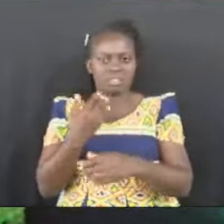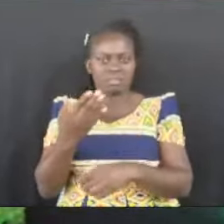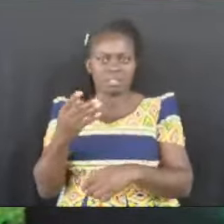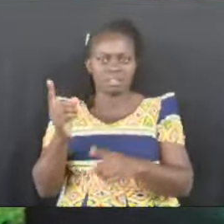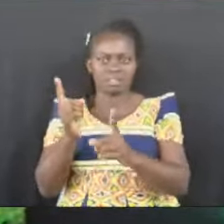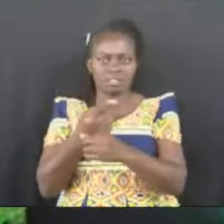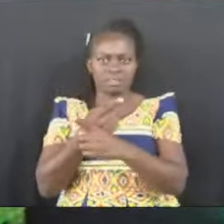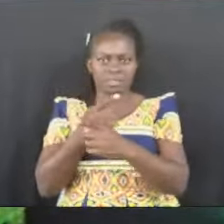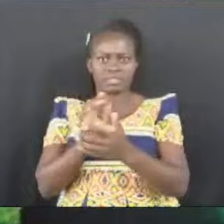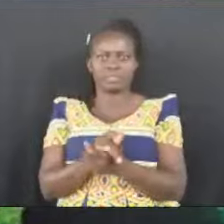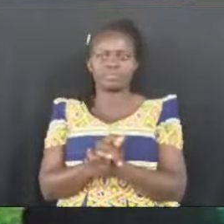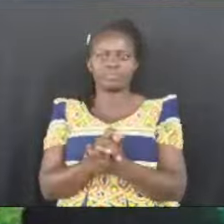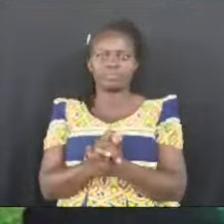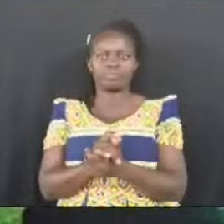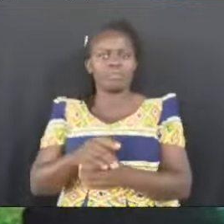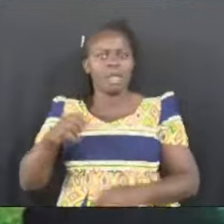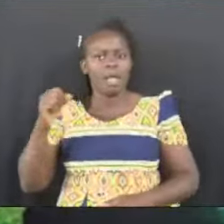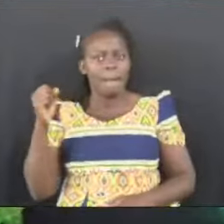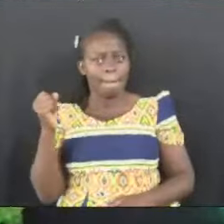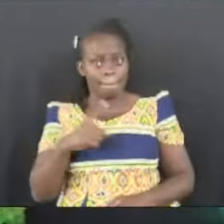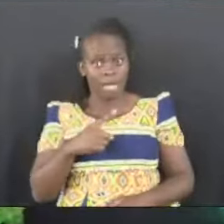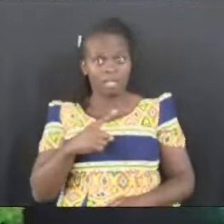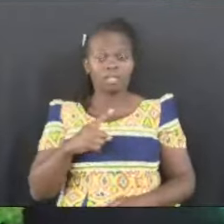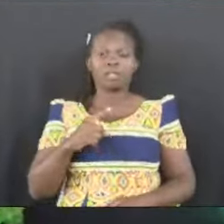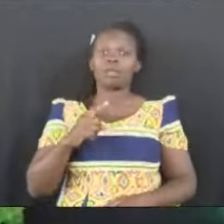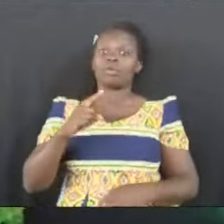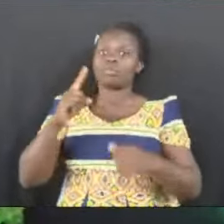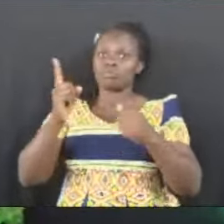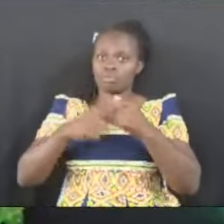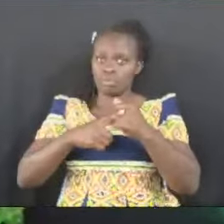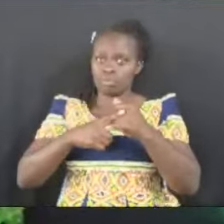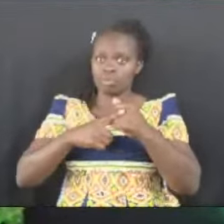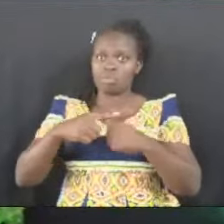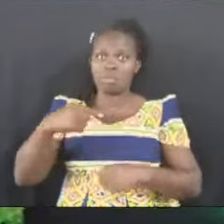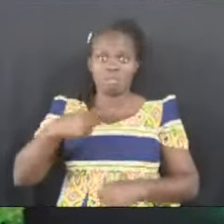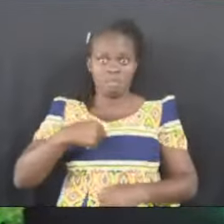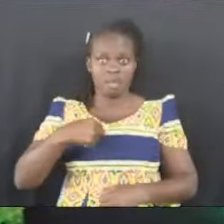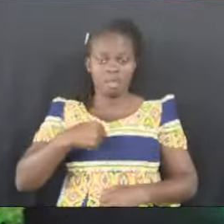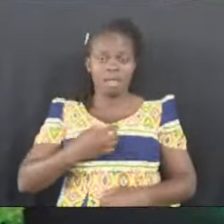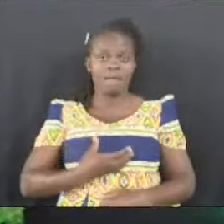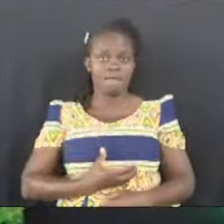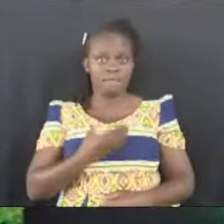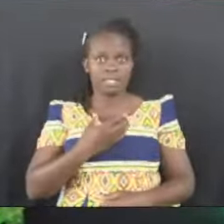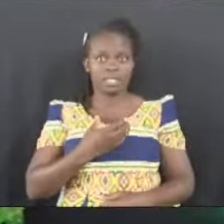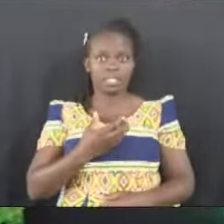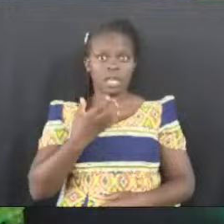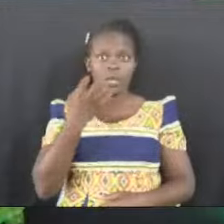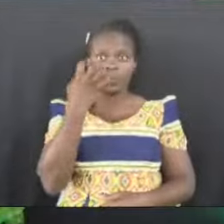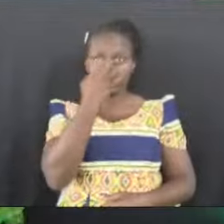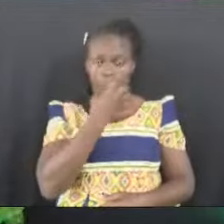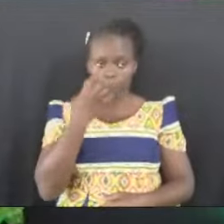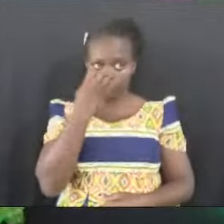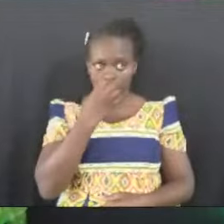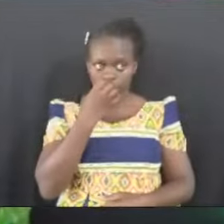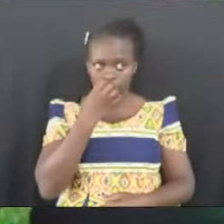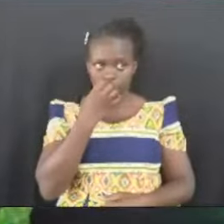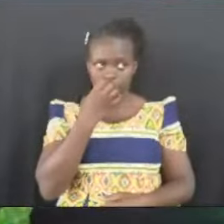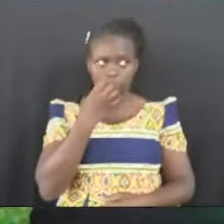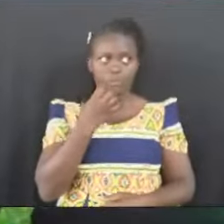June, I was in Europe with my daughter, and I start